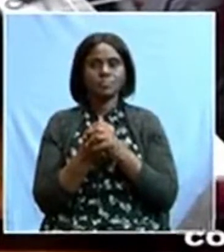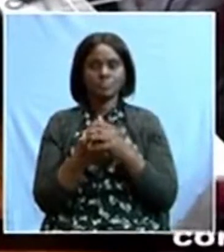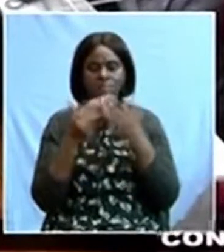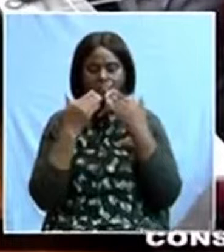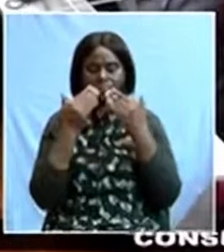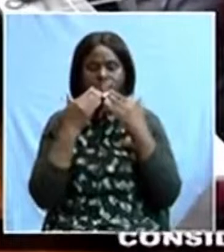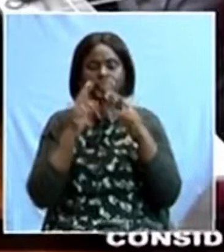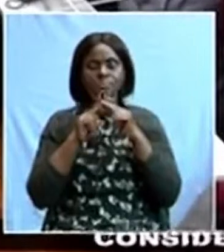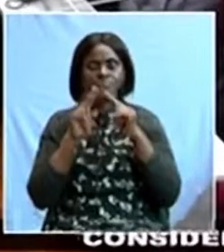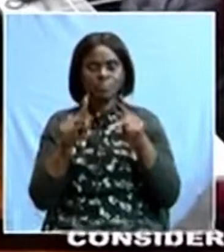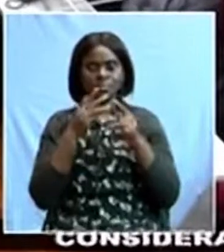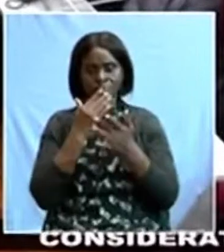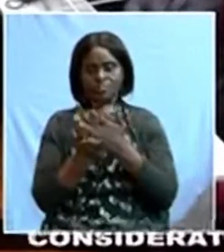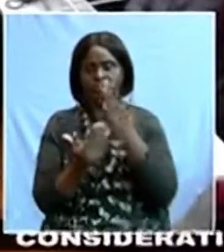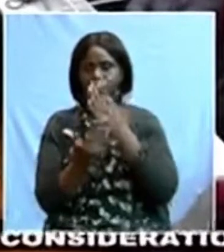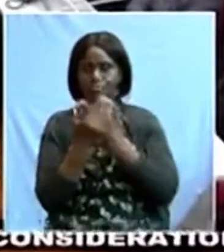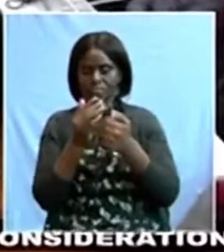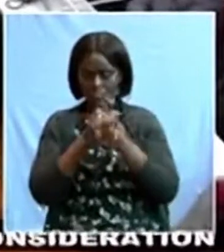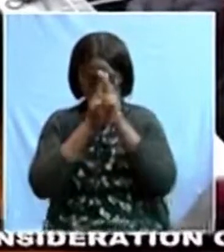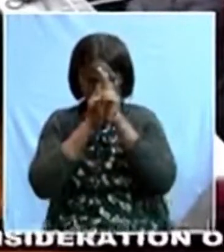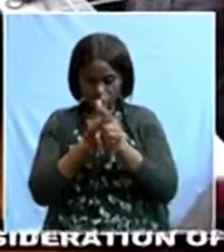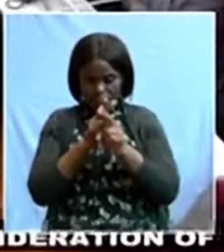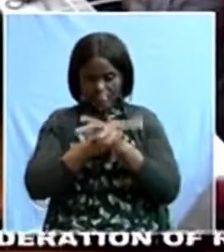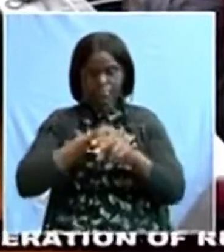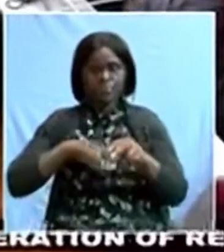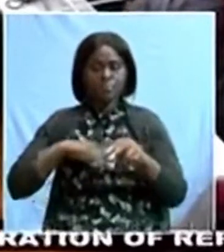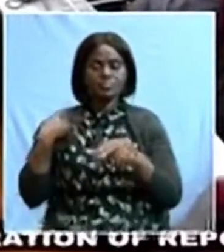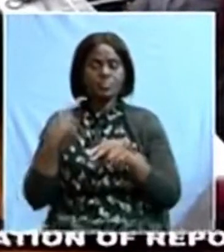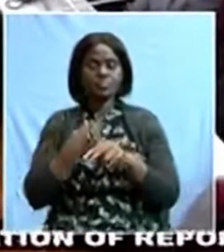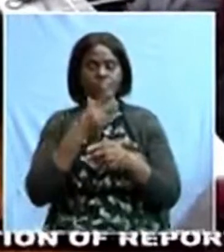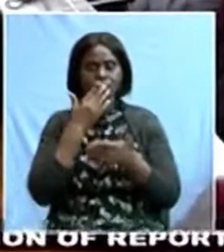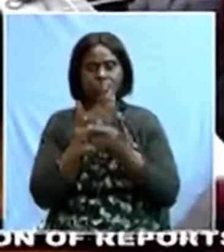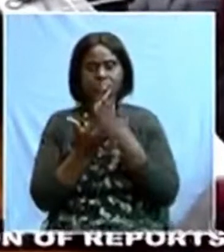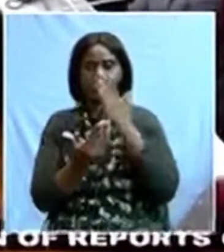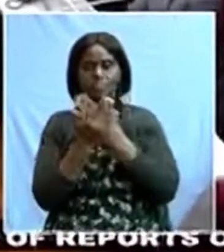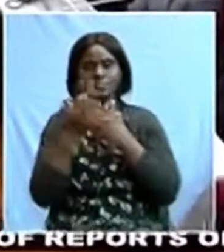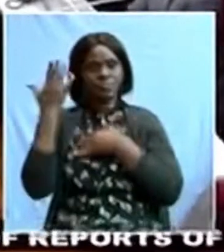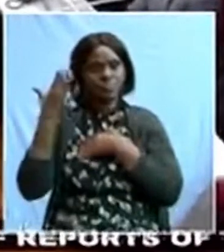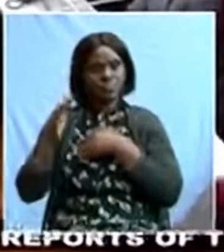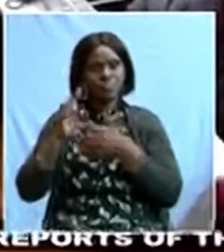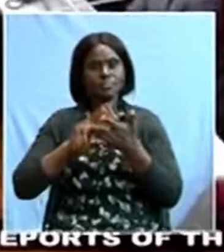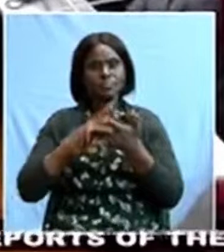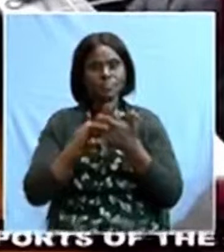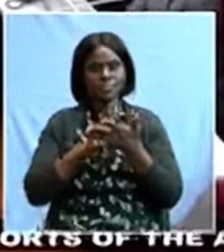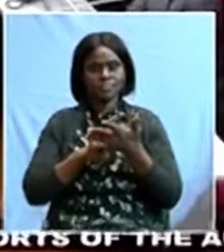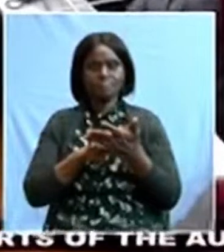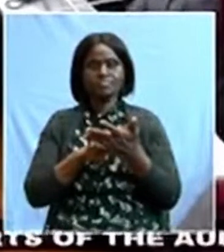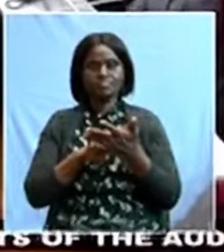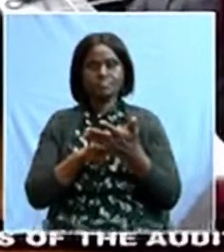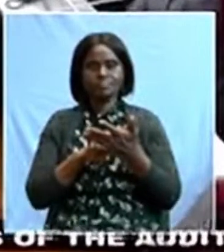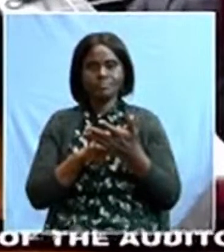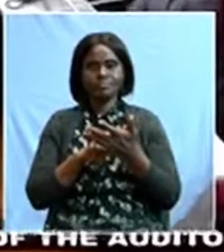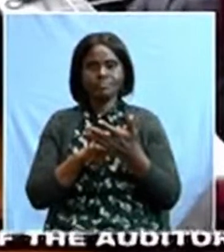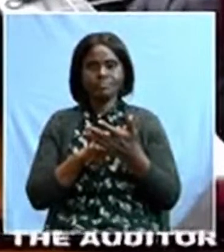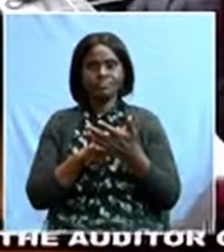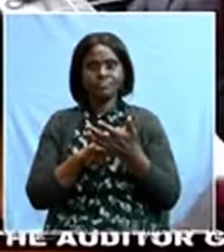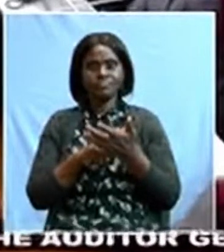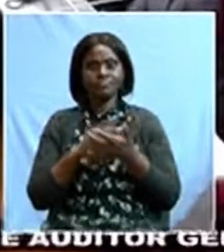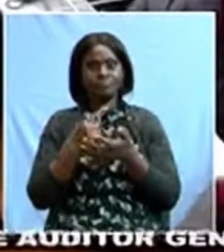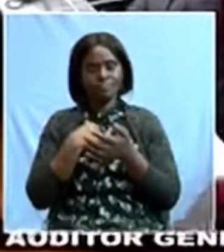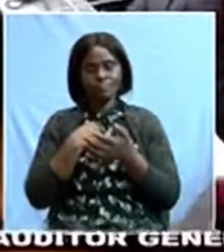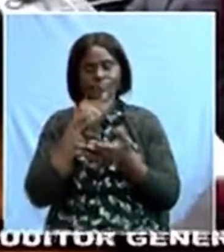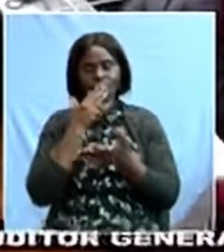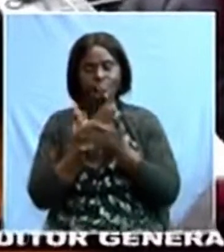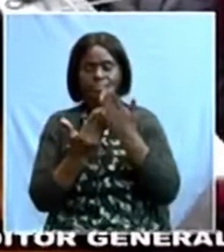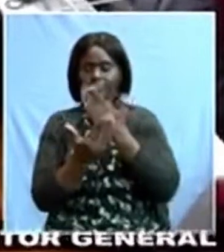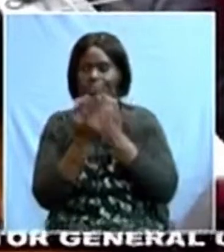Thank you, Chairperson. Good morning, honorable members of Parliament. Good morning to our permanent witnesses. Good